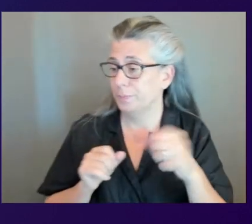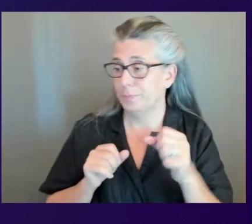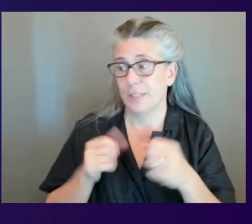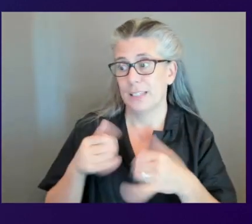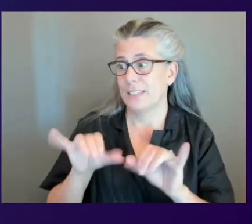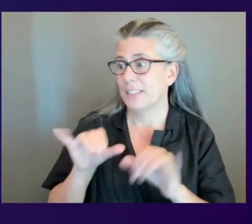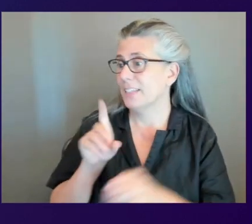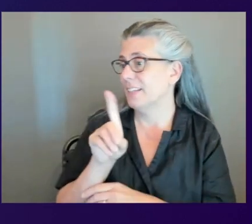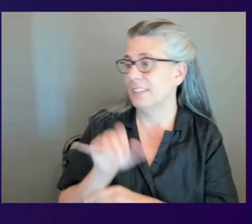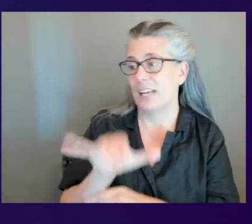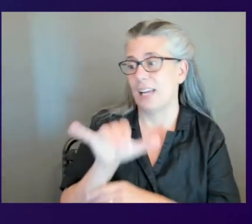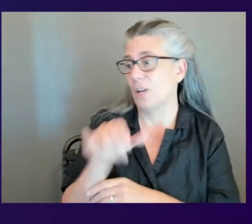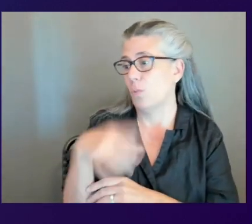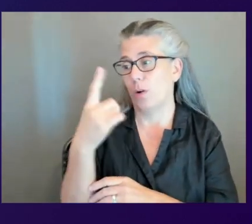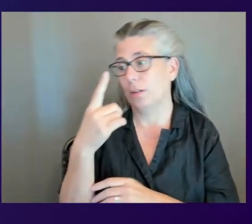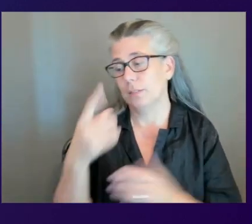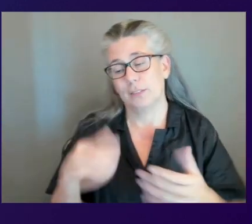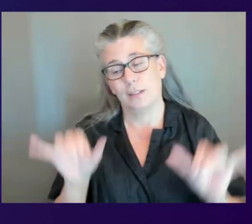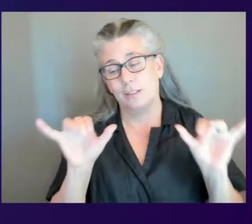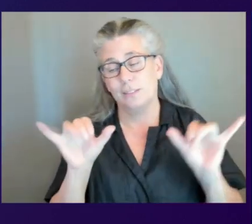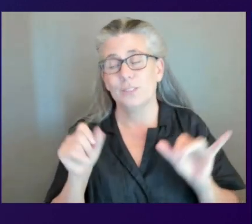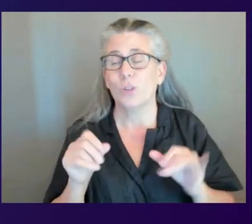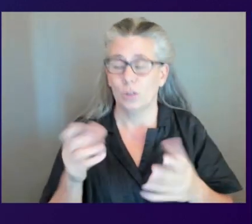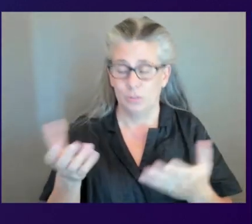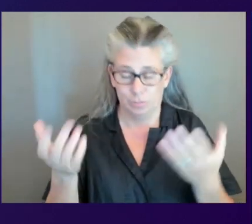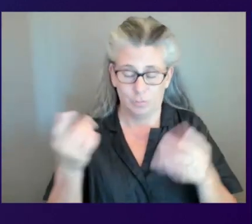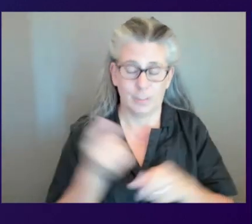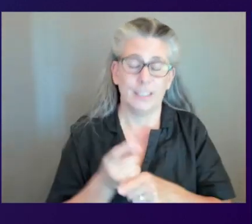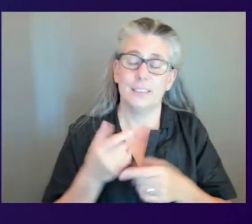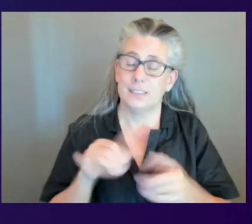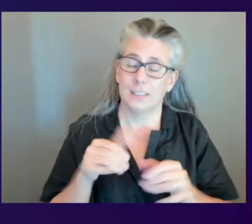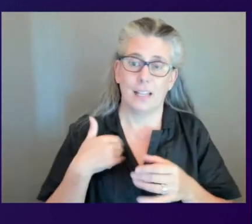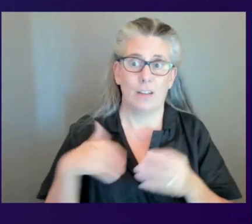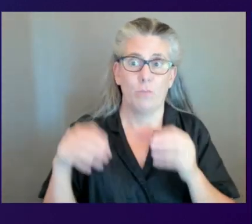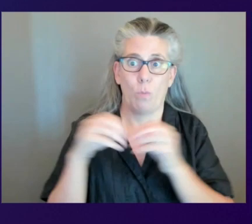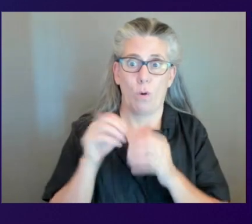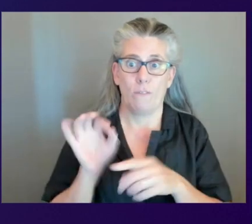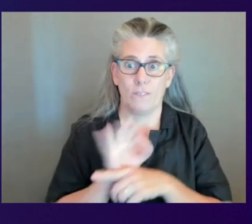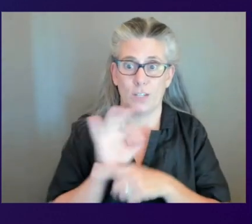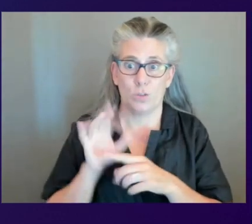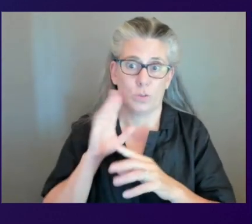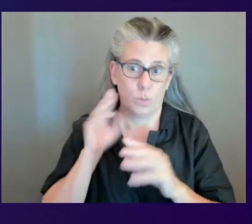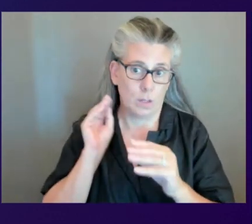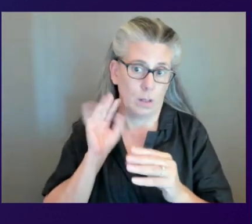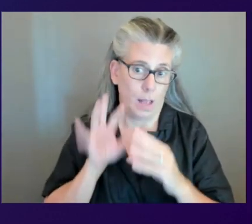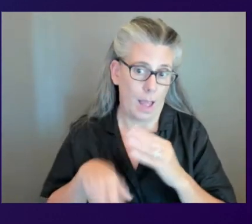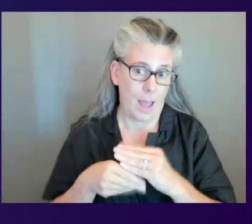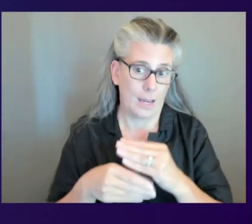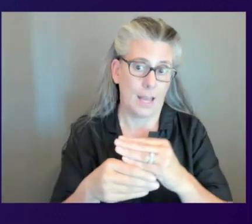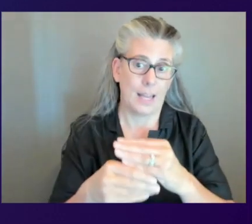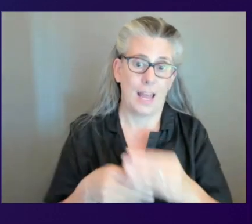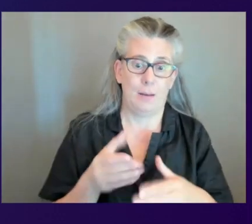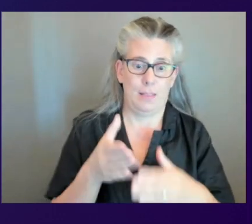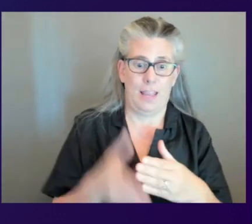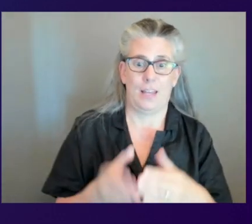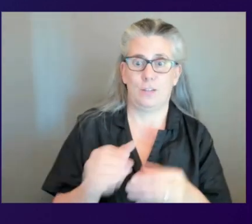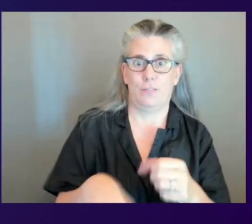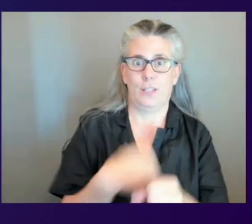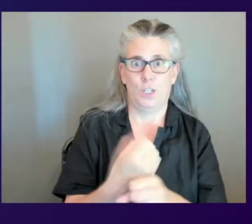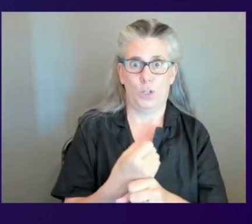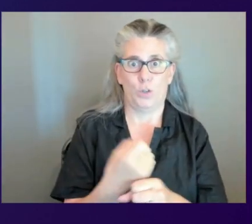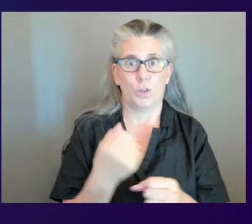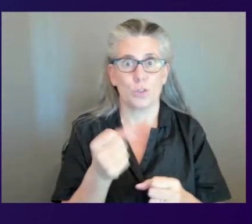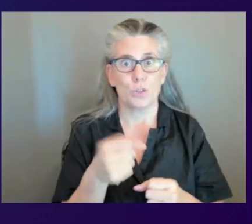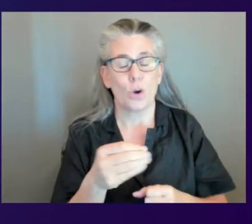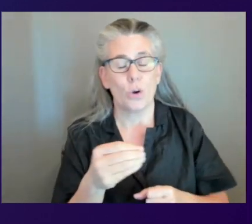eager to hear from customers. We've got a lot in the pipeline as well, so excited to get some new features out before the end of the year. All right. We'll be happy to cover